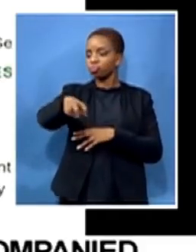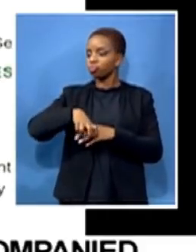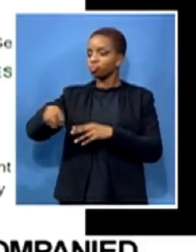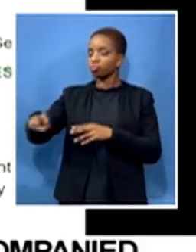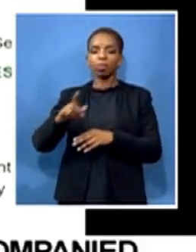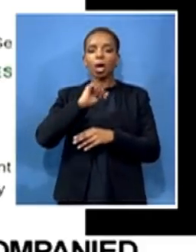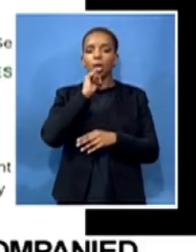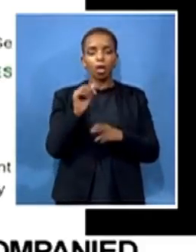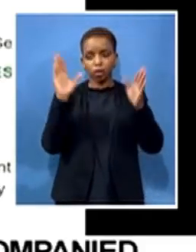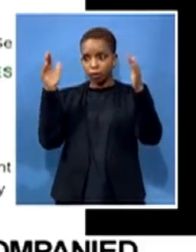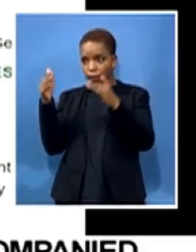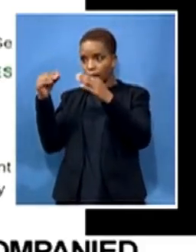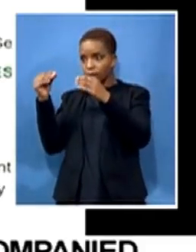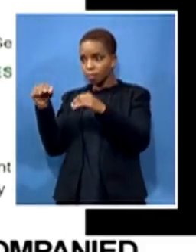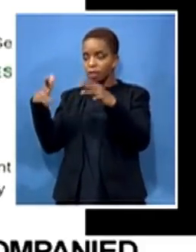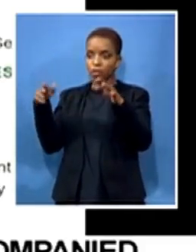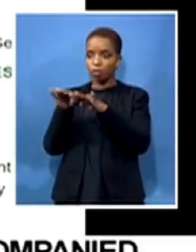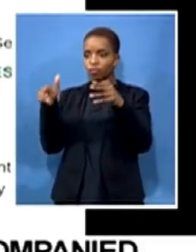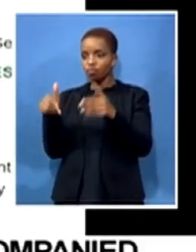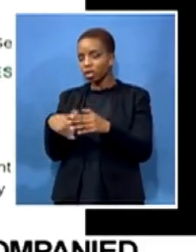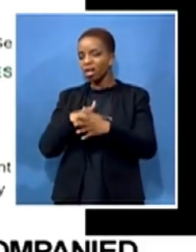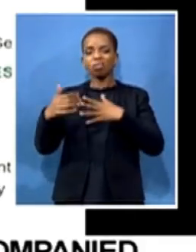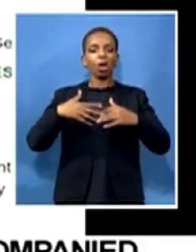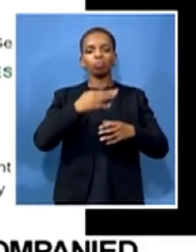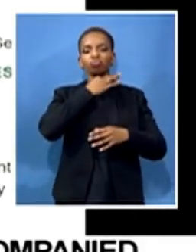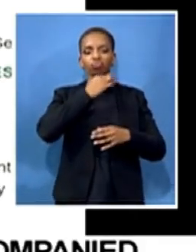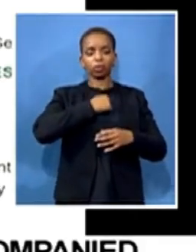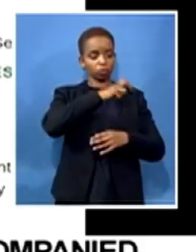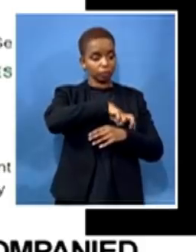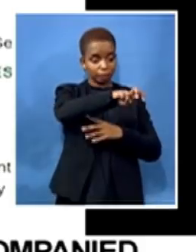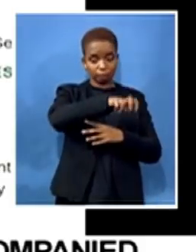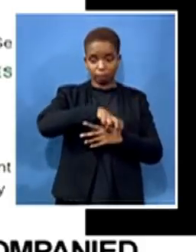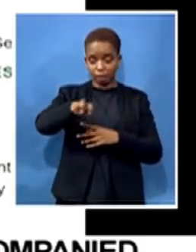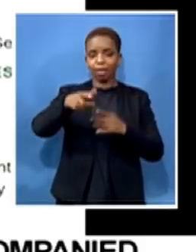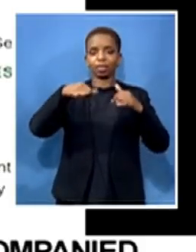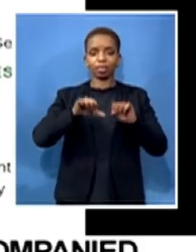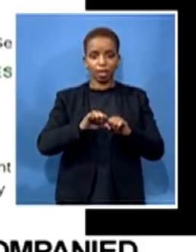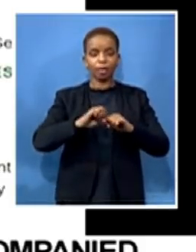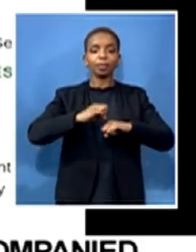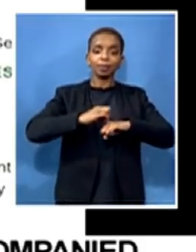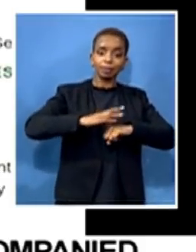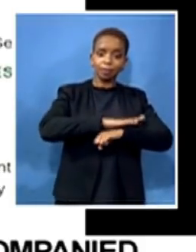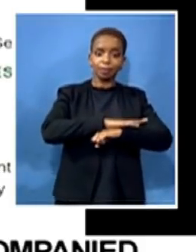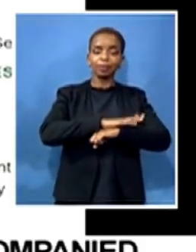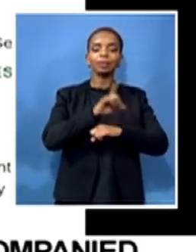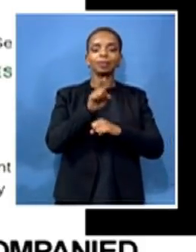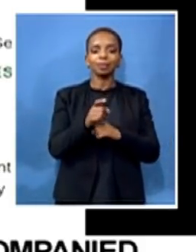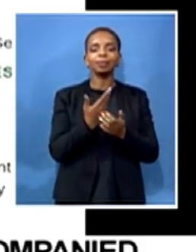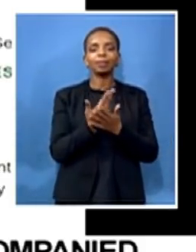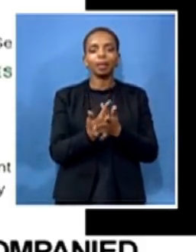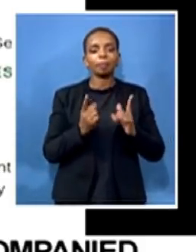spread of the virus will quickly go into what would be safer provinces for